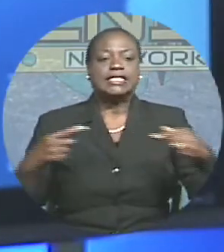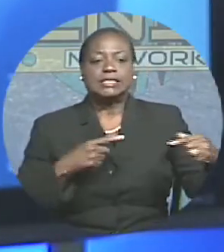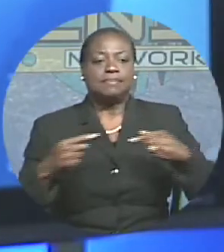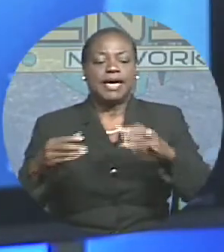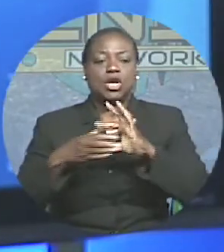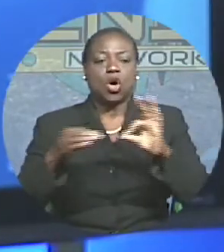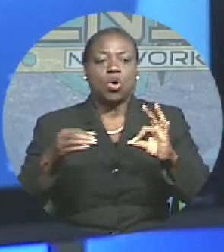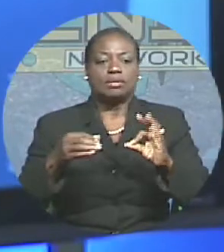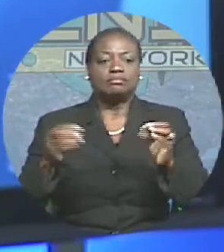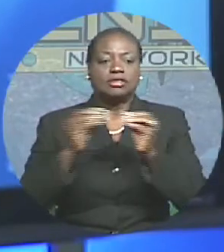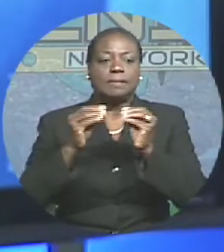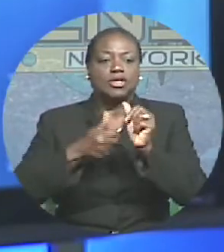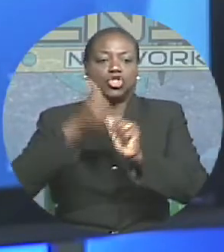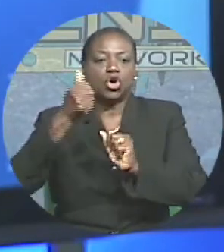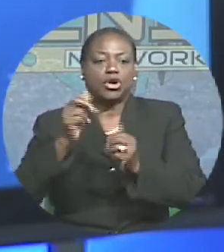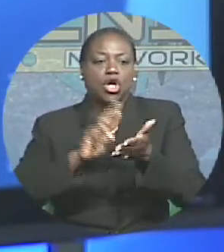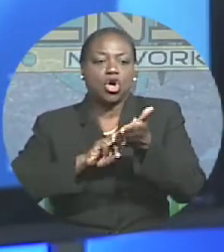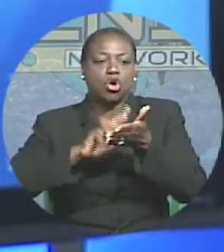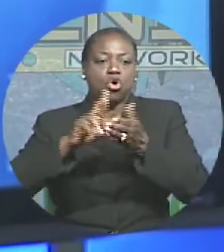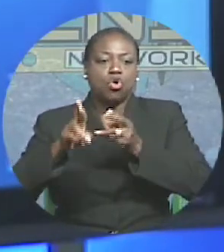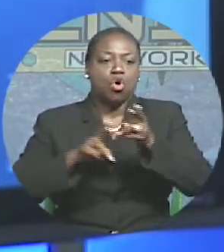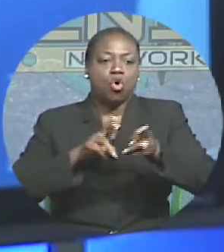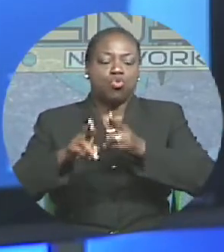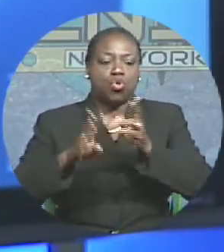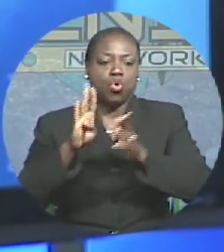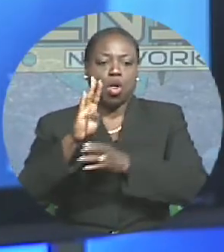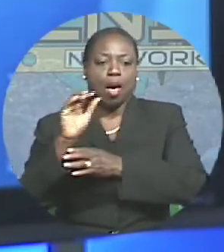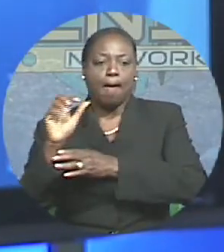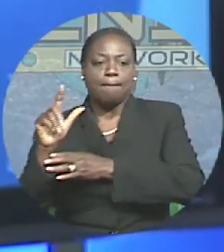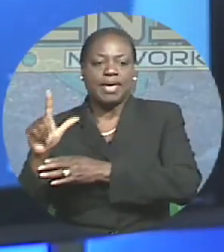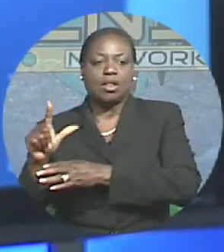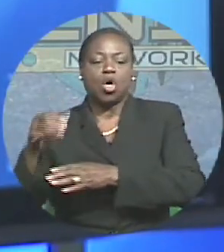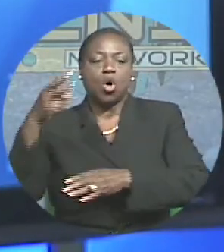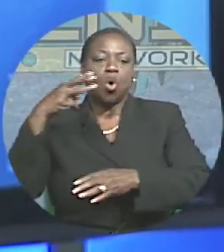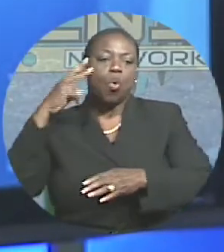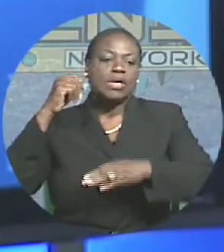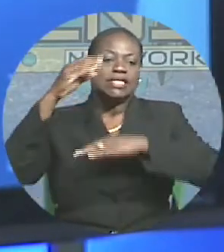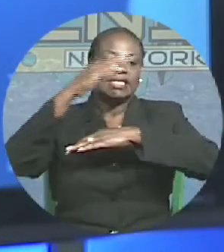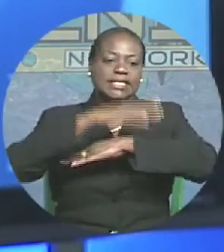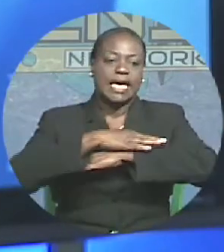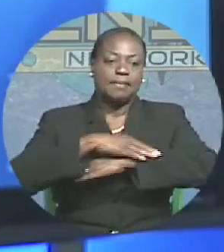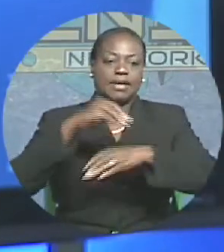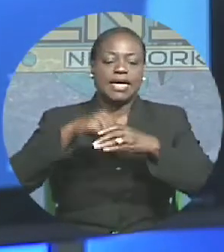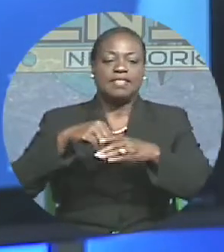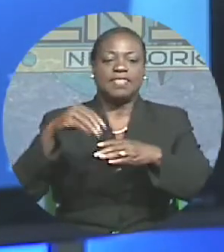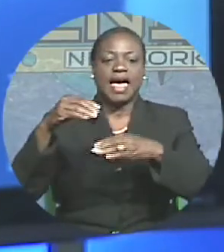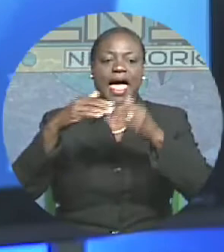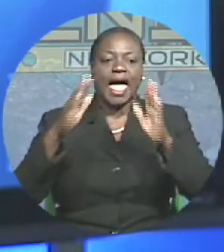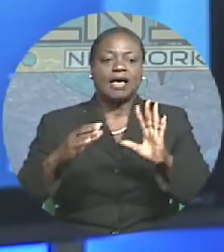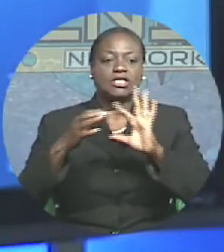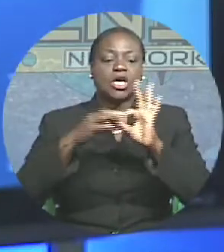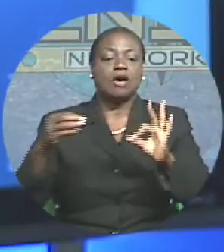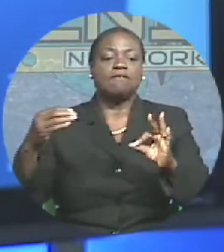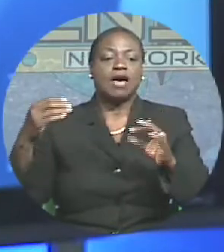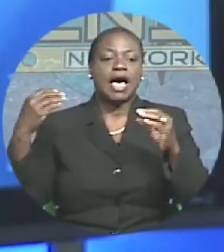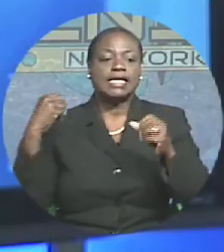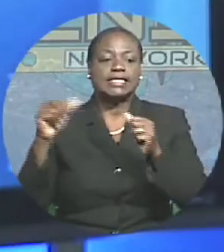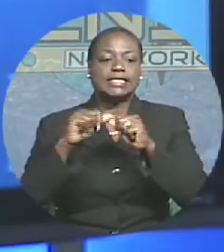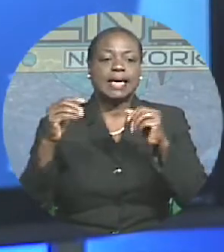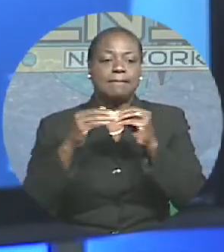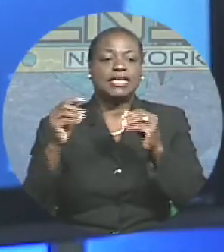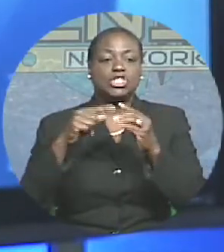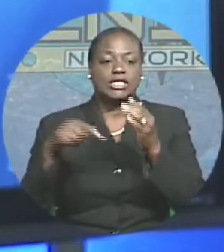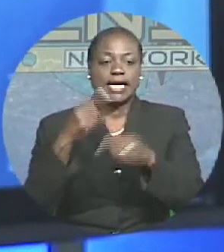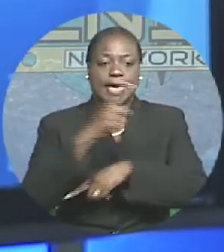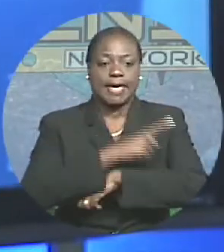in the House of Assembly today. If passed, majority rule day will become a public holiday. Members of the governing side, including Seabreeze